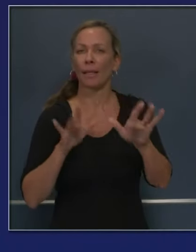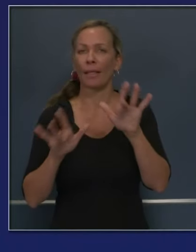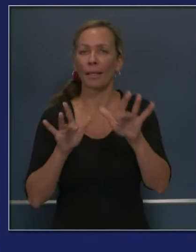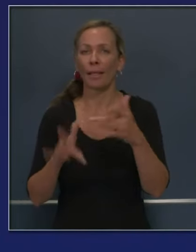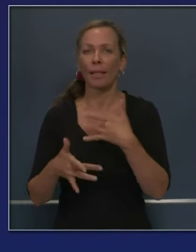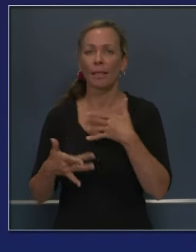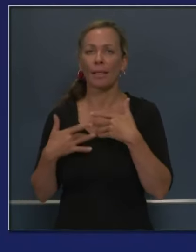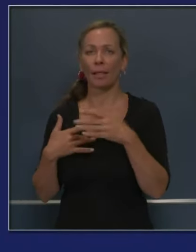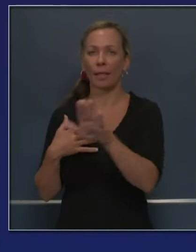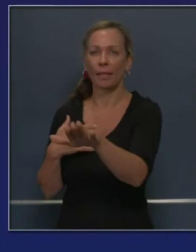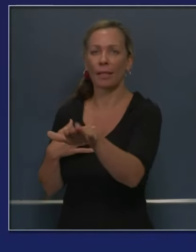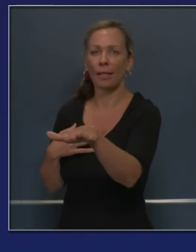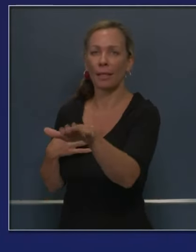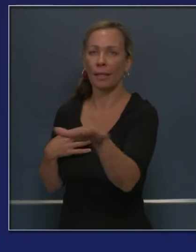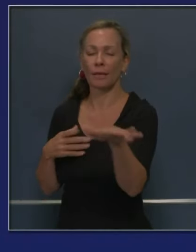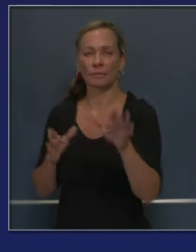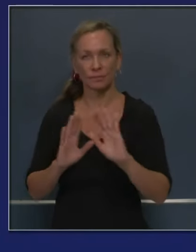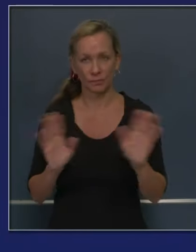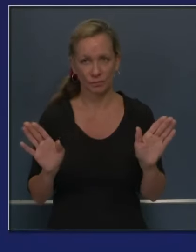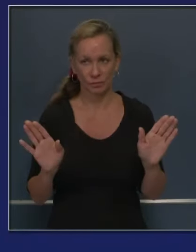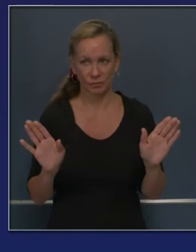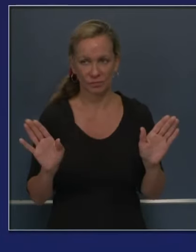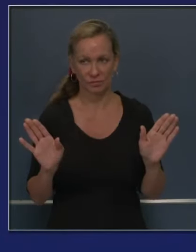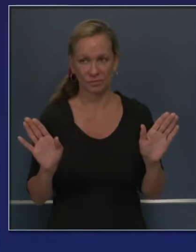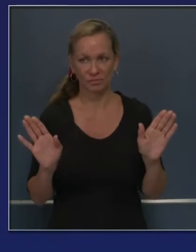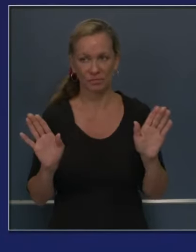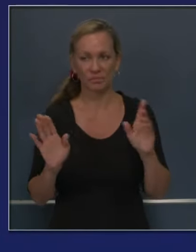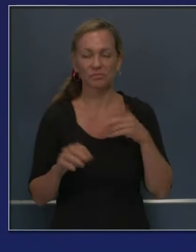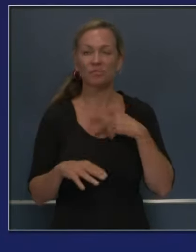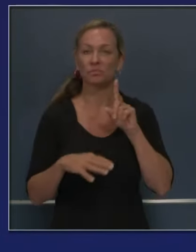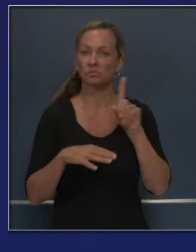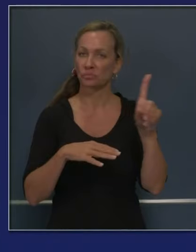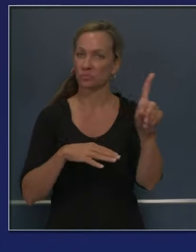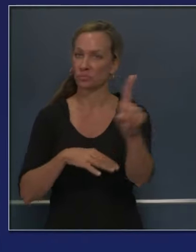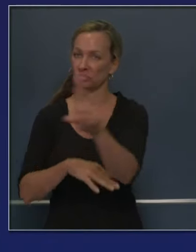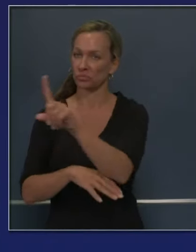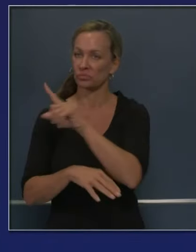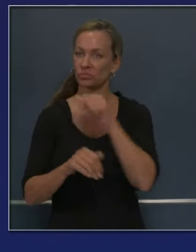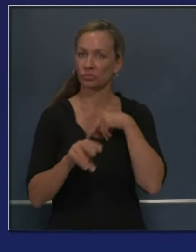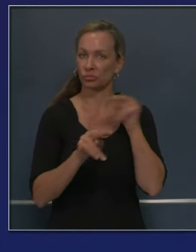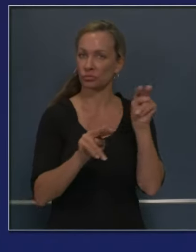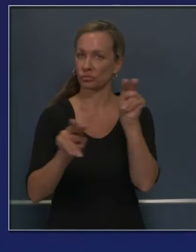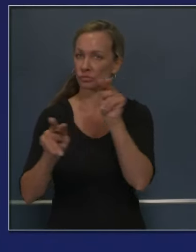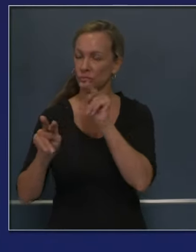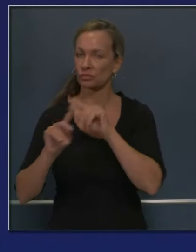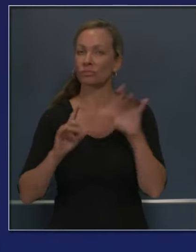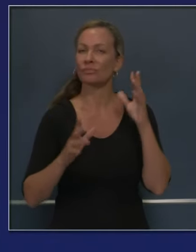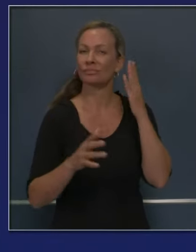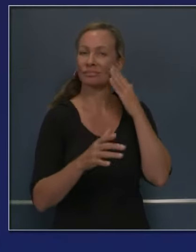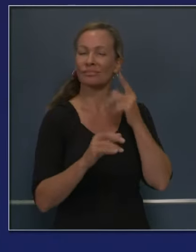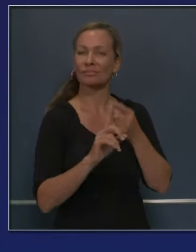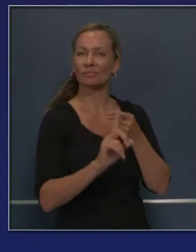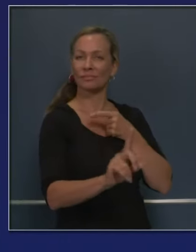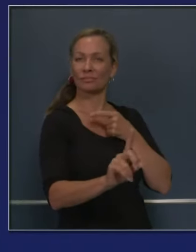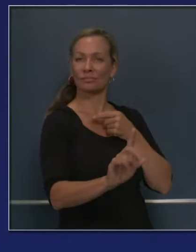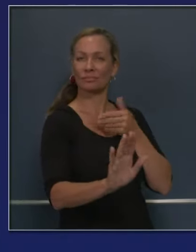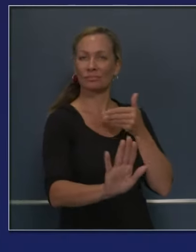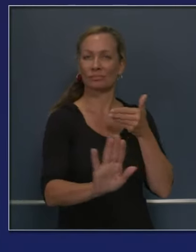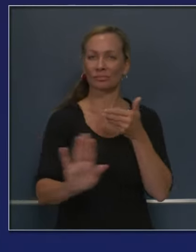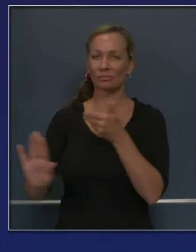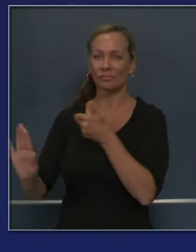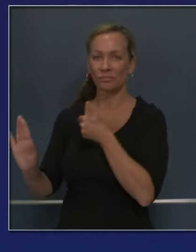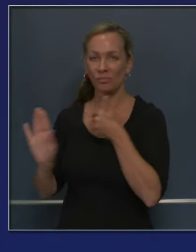to tour the facility. When I went inside the facility, we saw, in this case, there were not the tents